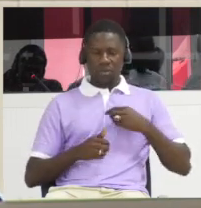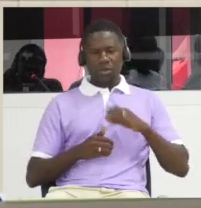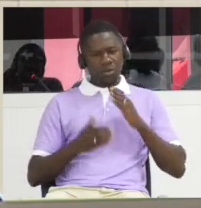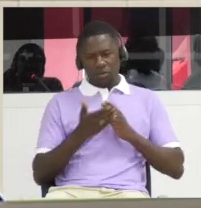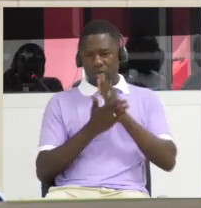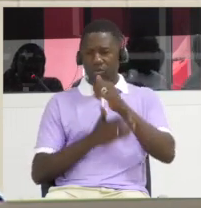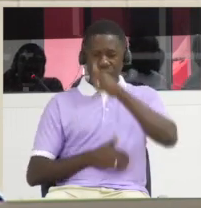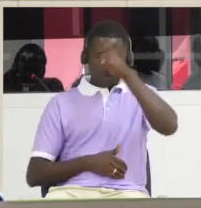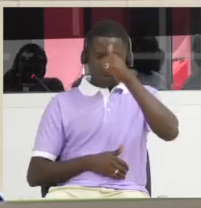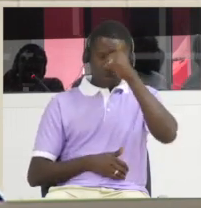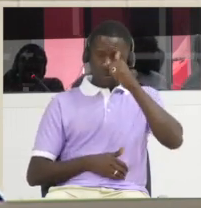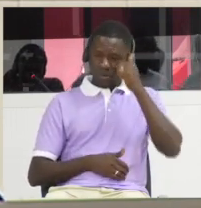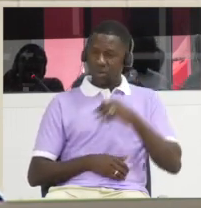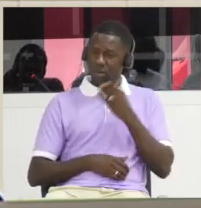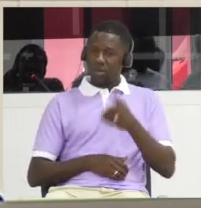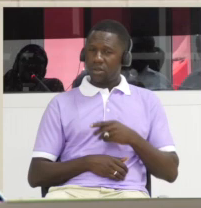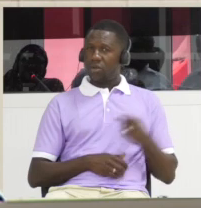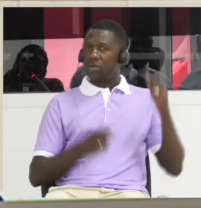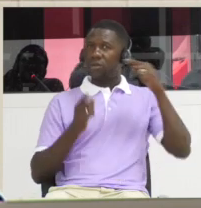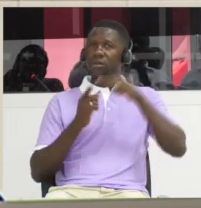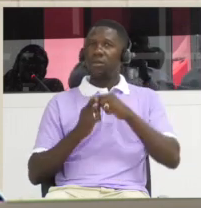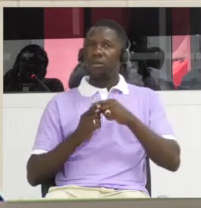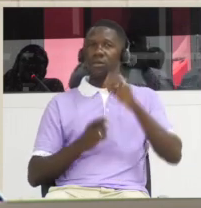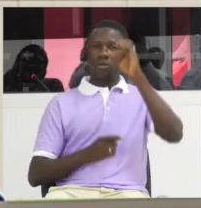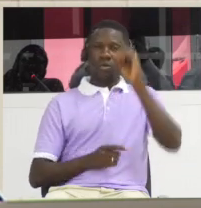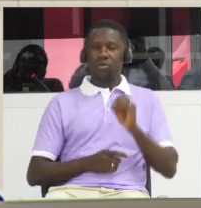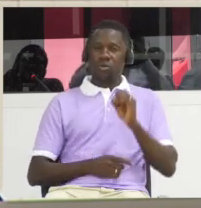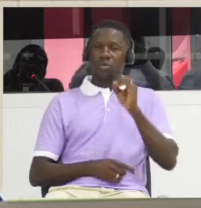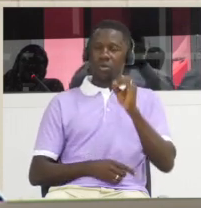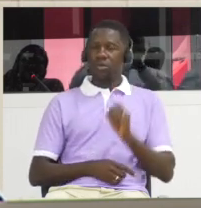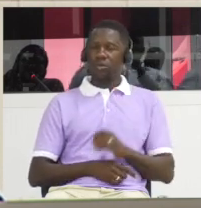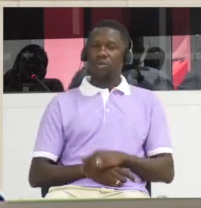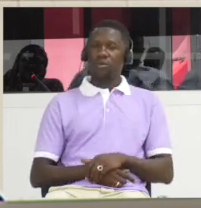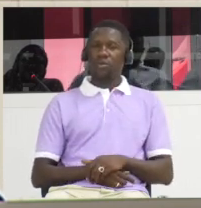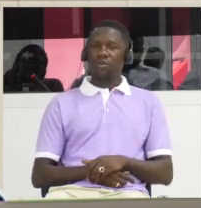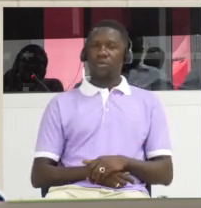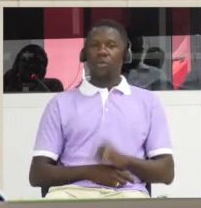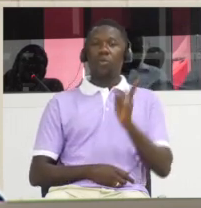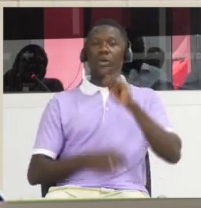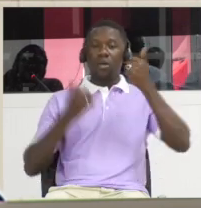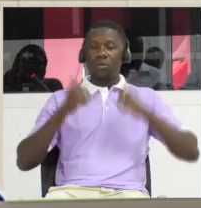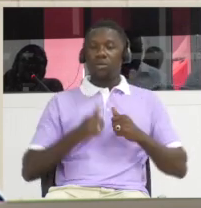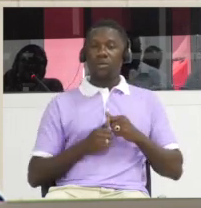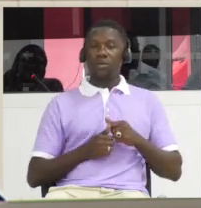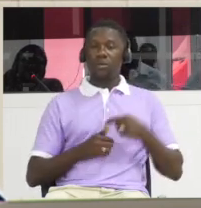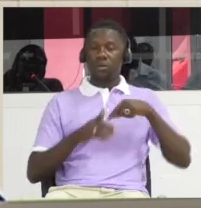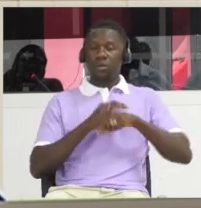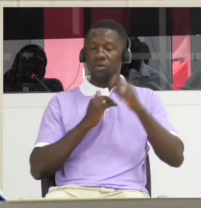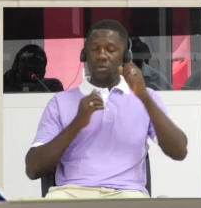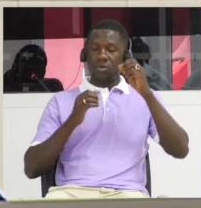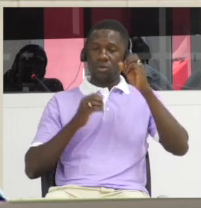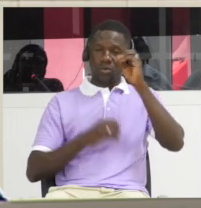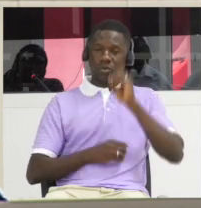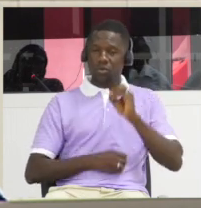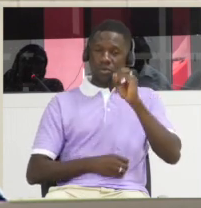until October. Until October? What happened in October? In October, there was